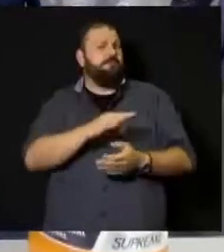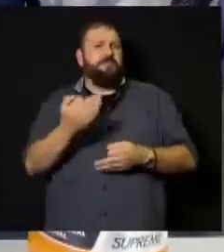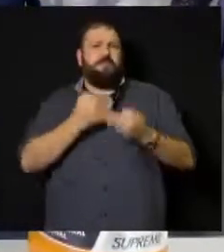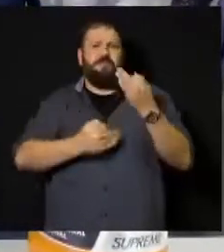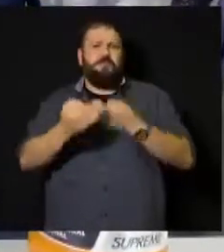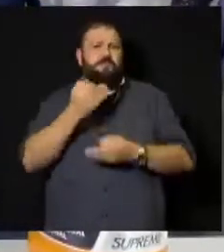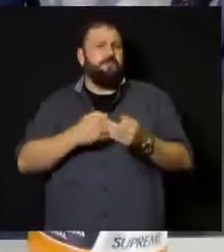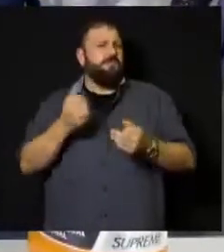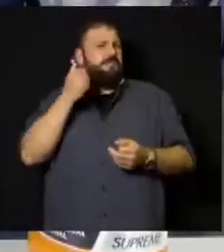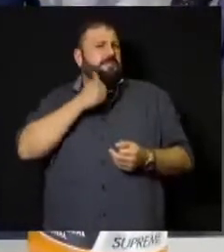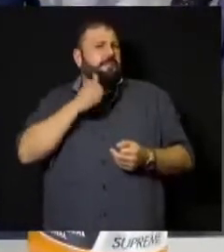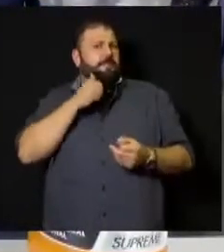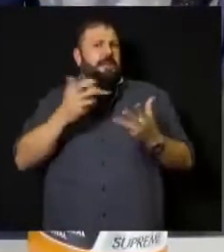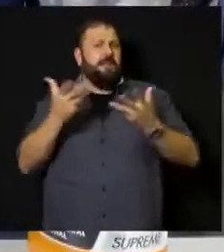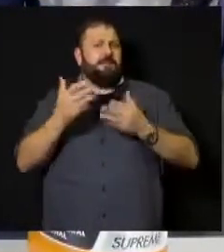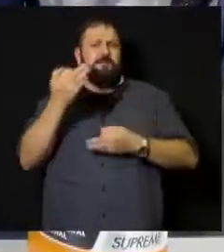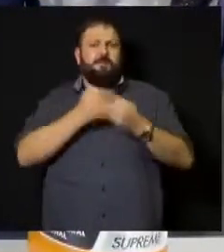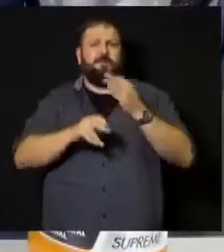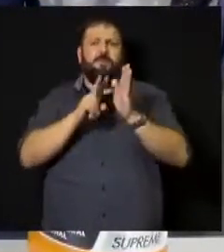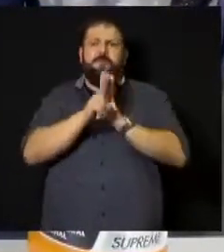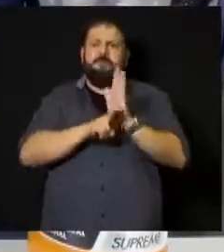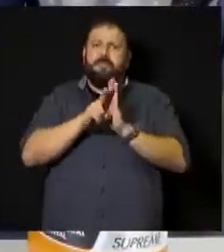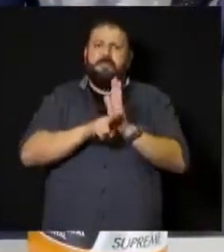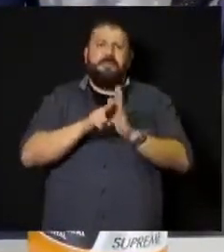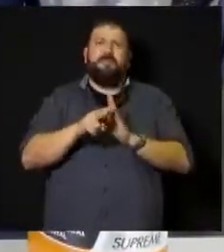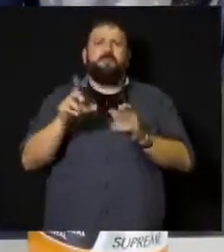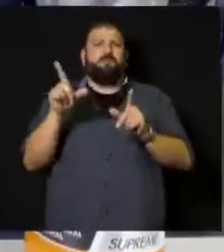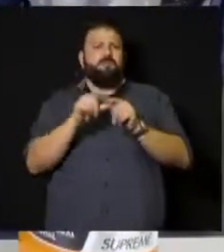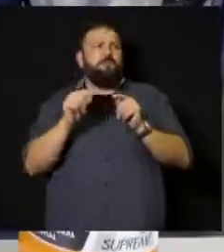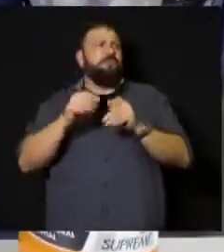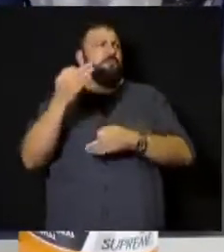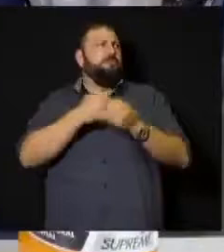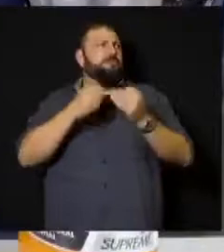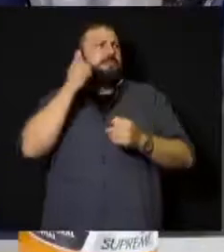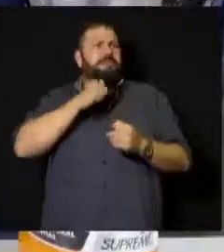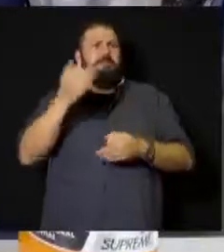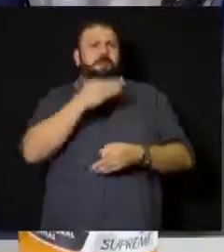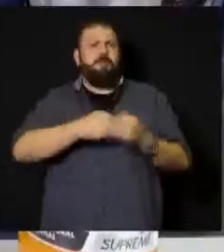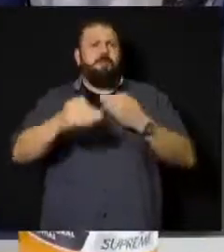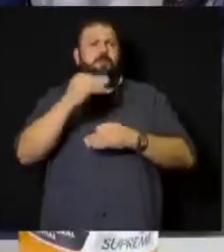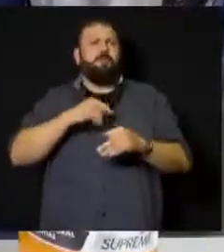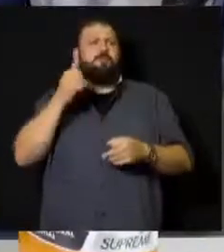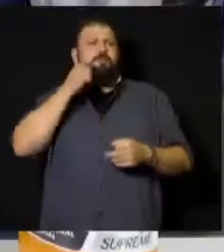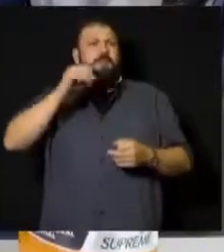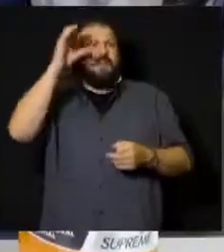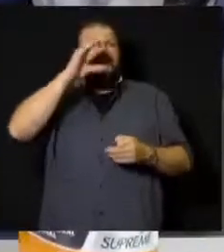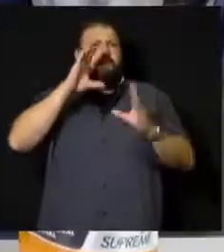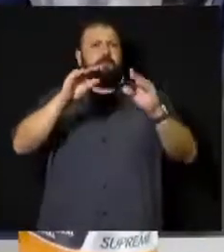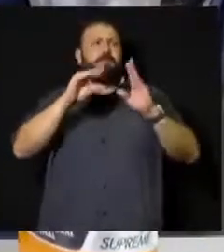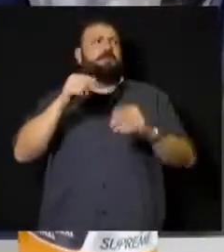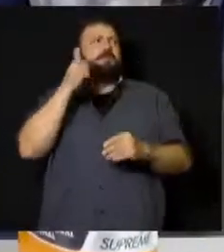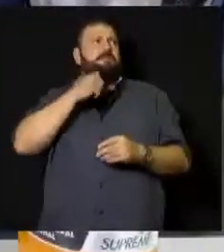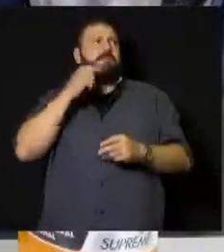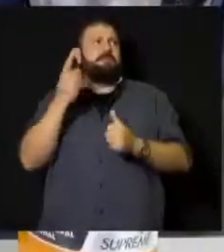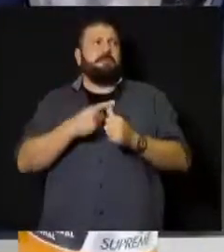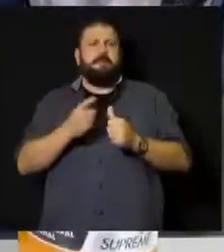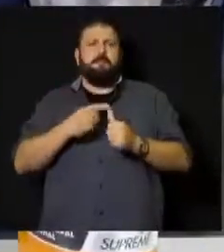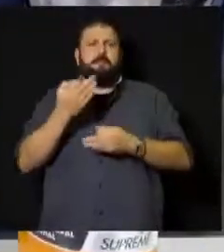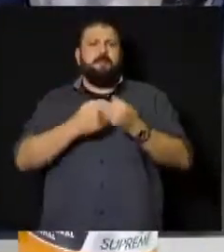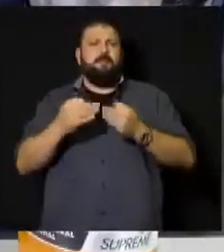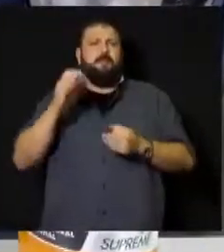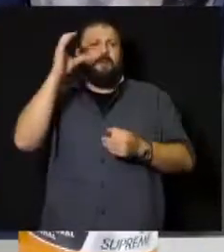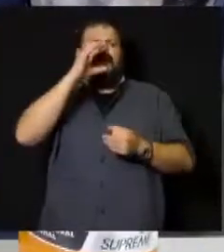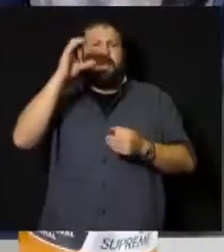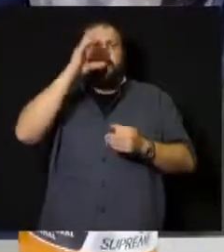Why? Because we do very short videos. Before, we used to do everything. We would do all the trainings. Let's say the first training